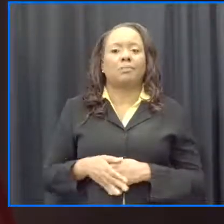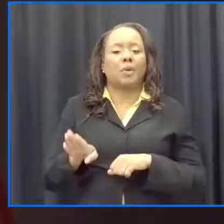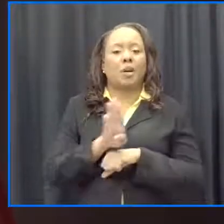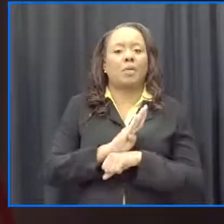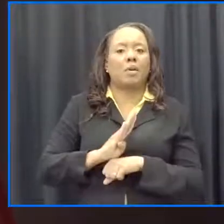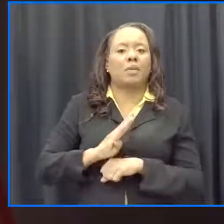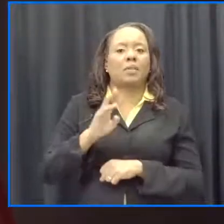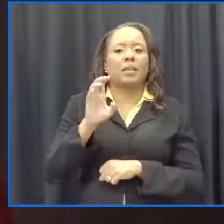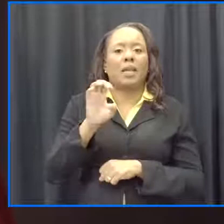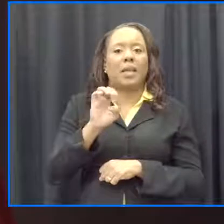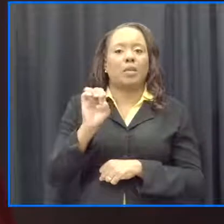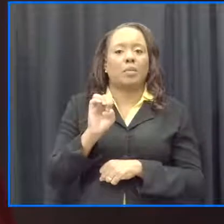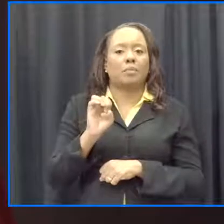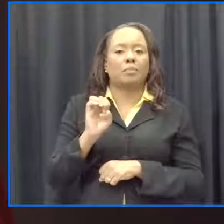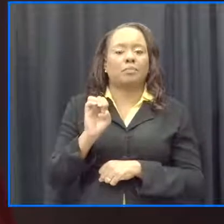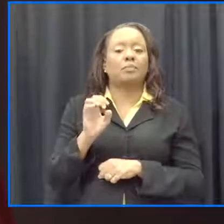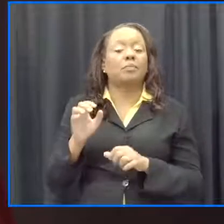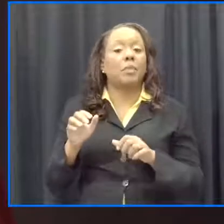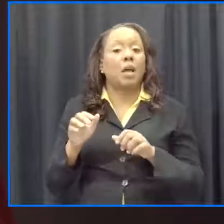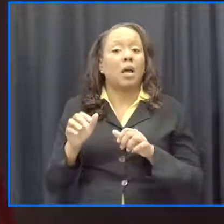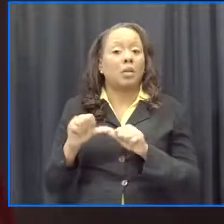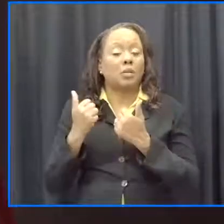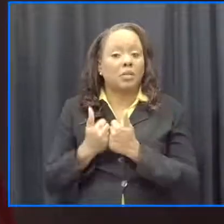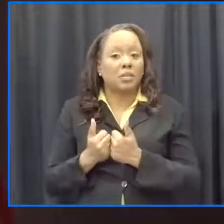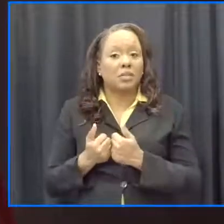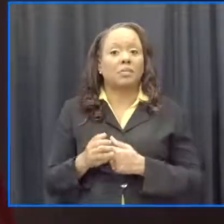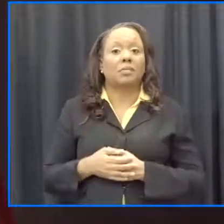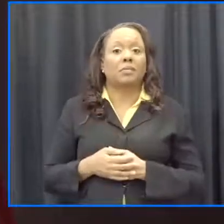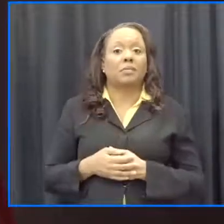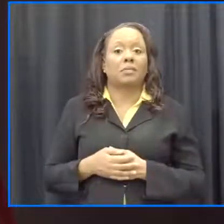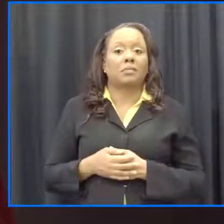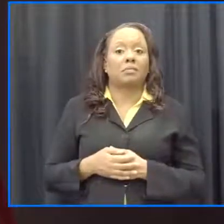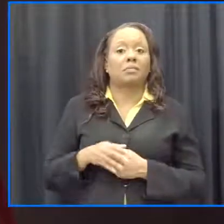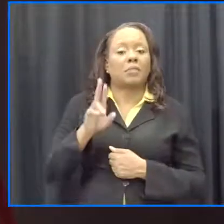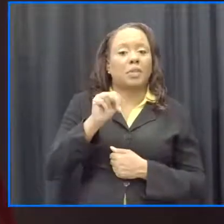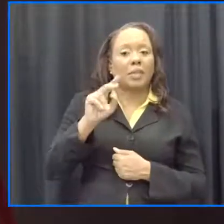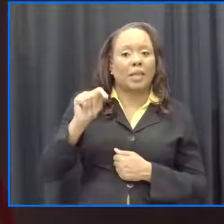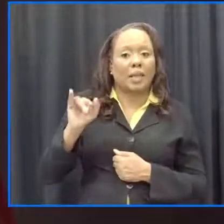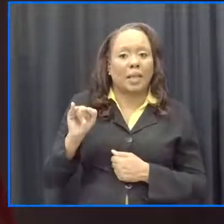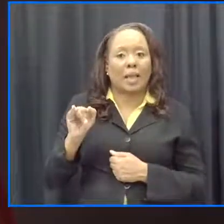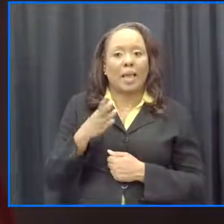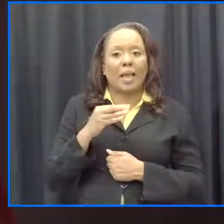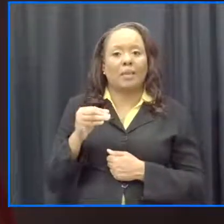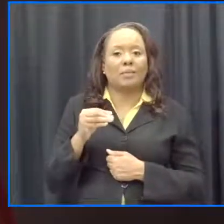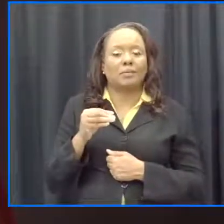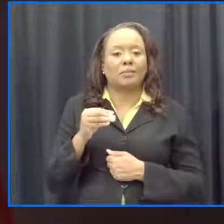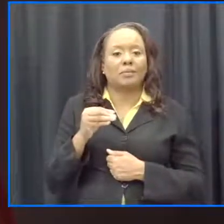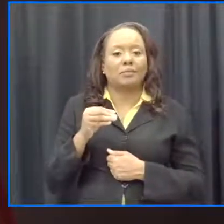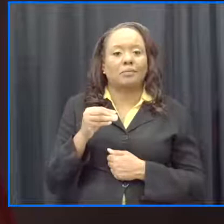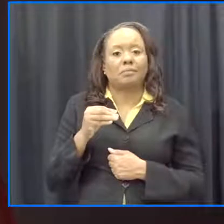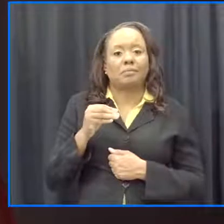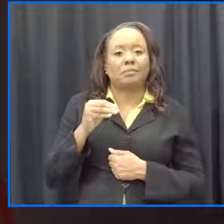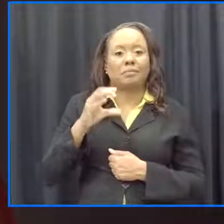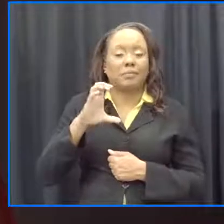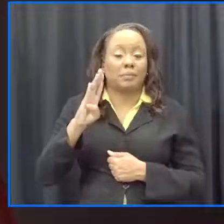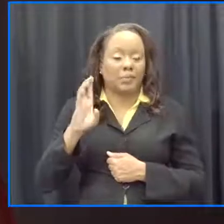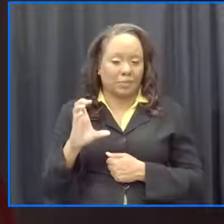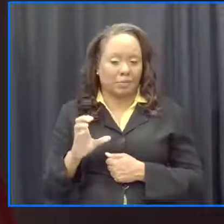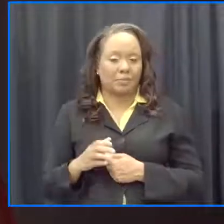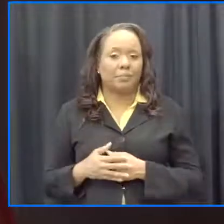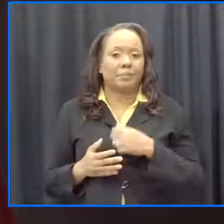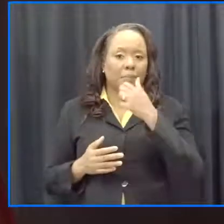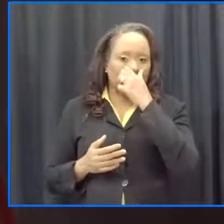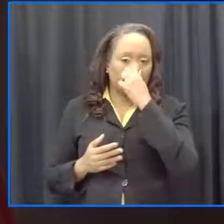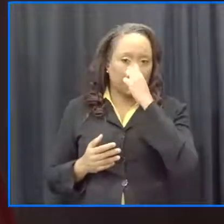Entrepreneurship Foundation, the National Initiative for Service Excellence, and the Caribbean Broadcasting Corporation. He